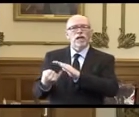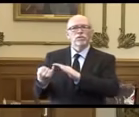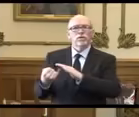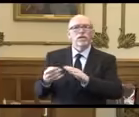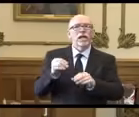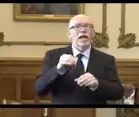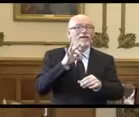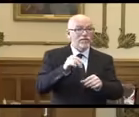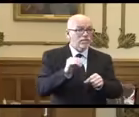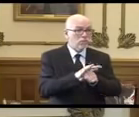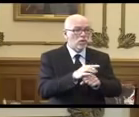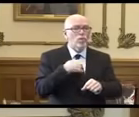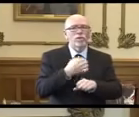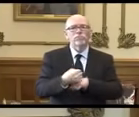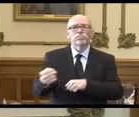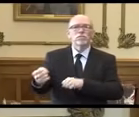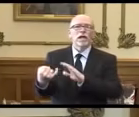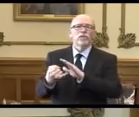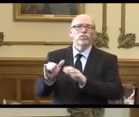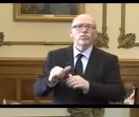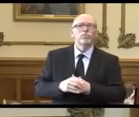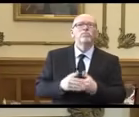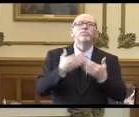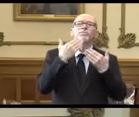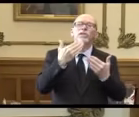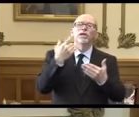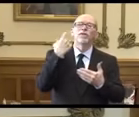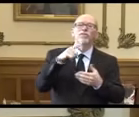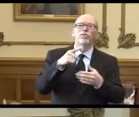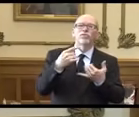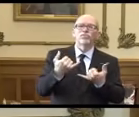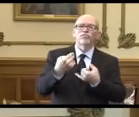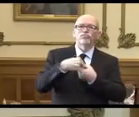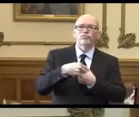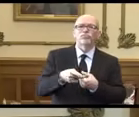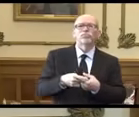Thanks again, Justin. Thank you for joining today's briefing. Governor Holcomb's